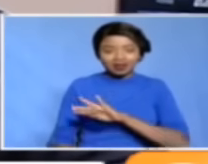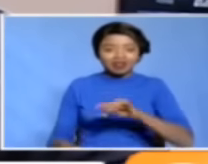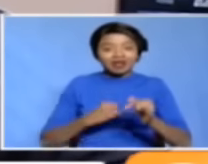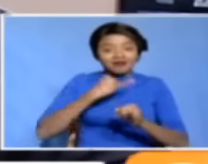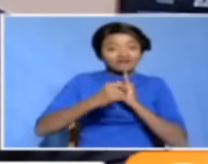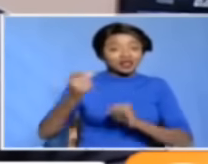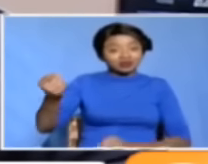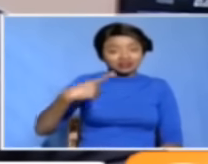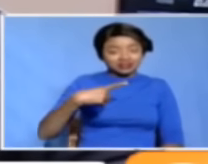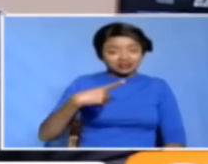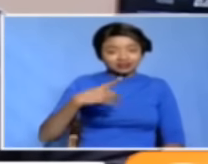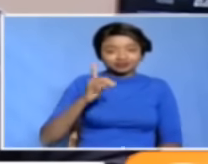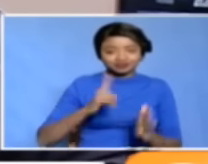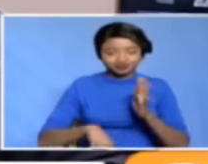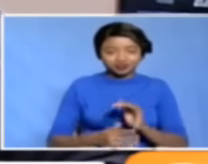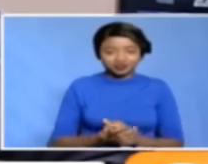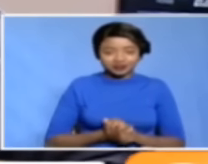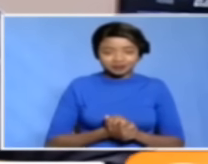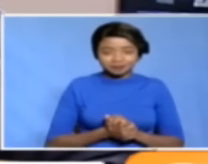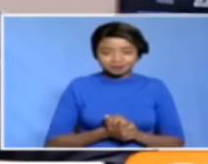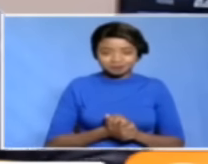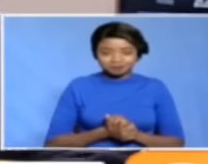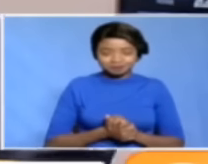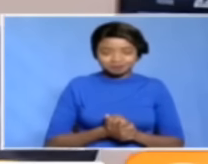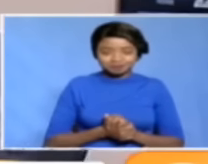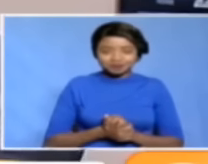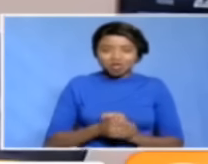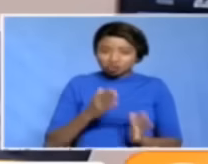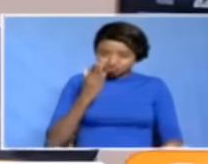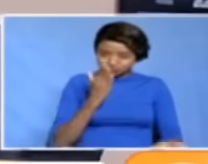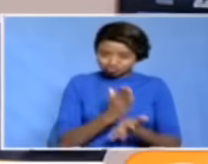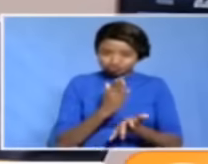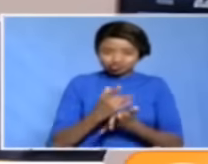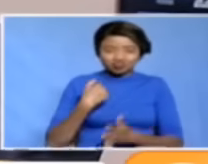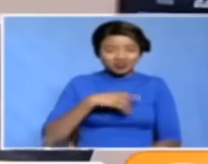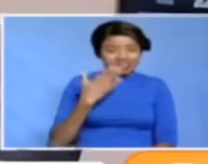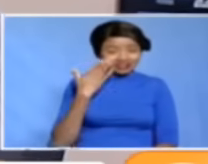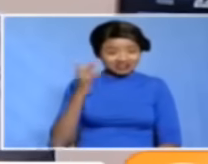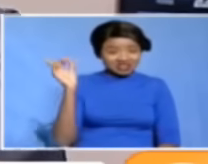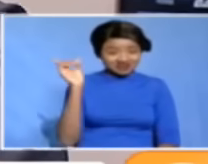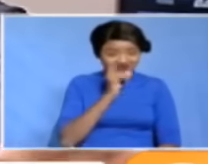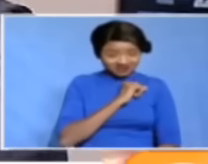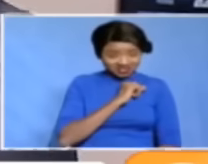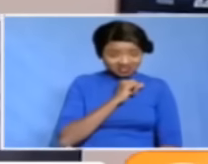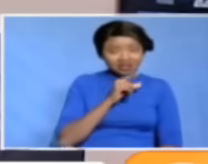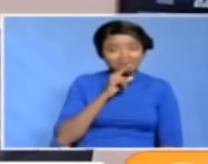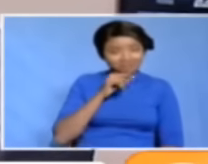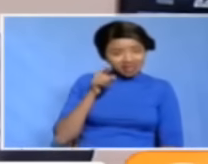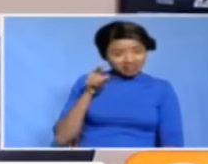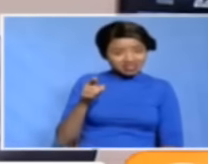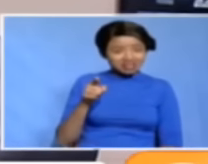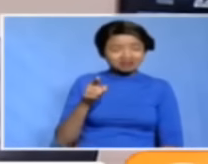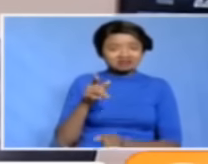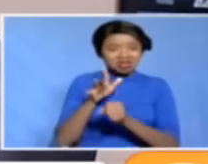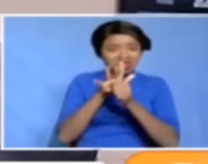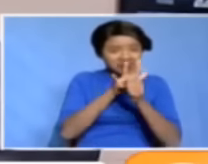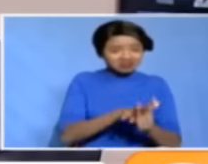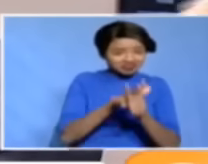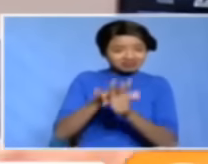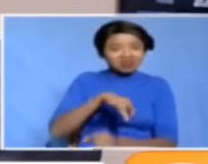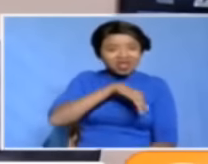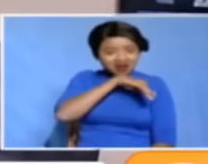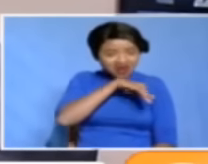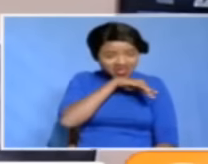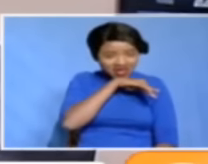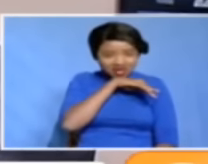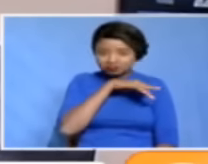Mohammed is, Hussein, we have taken note that the majority leader has not spoken in bad light about Honorable Raila Odinga,